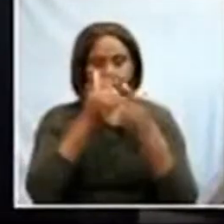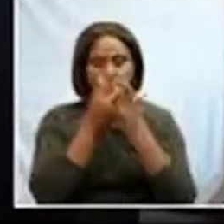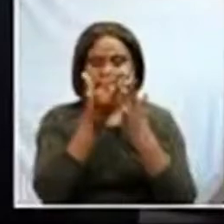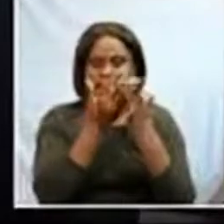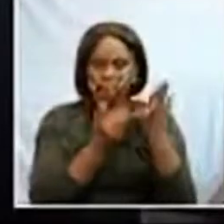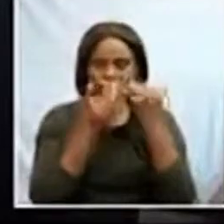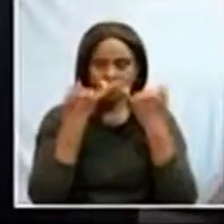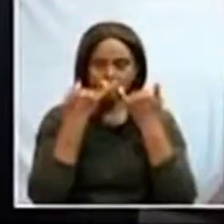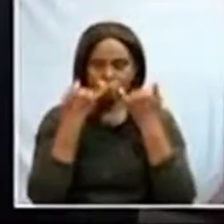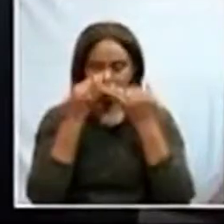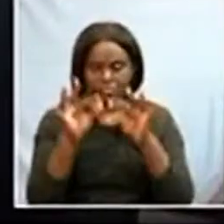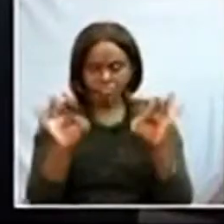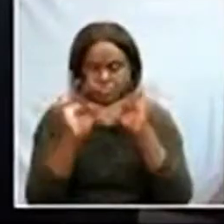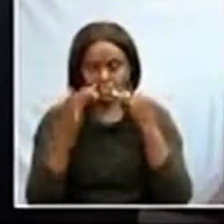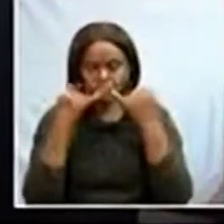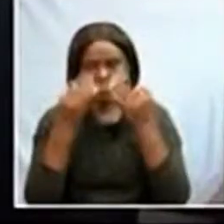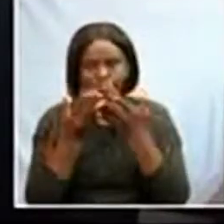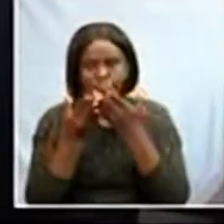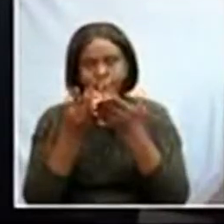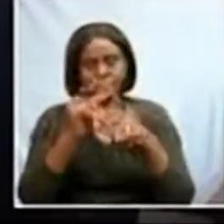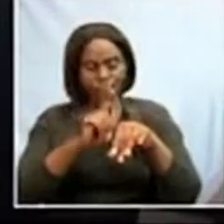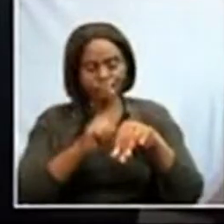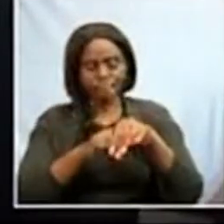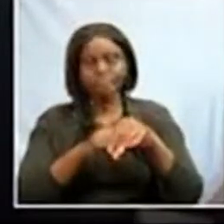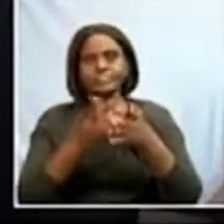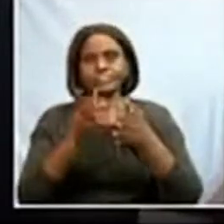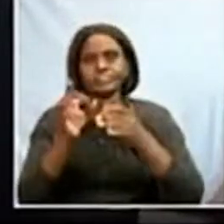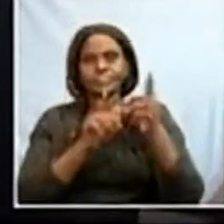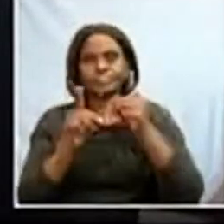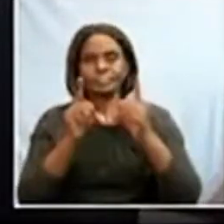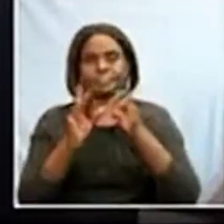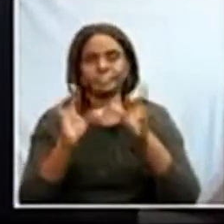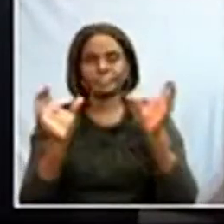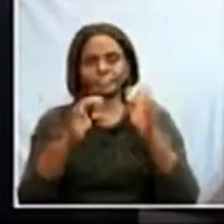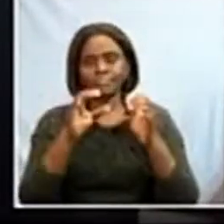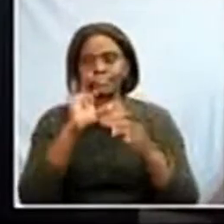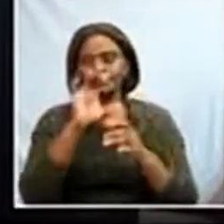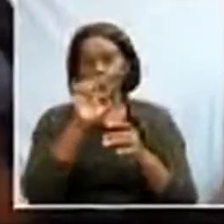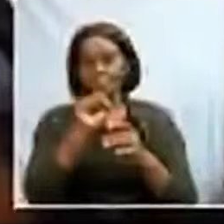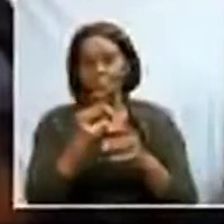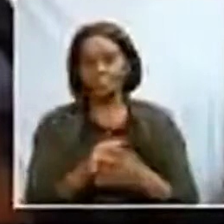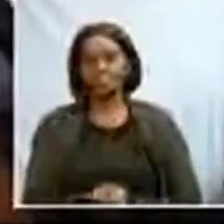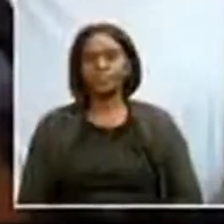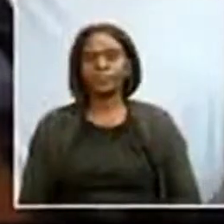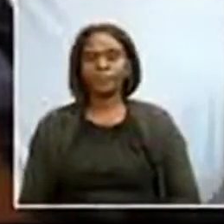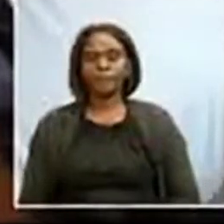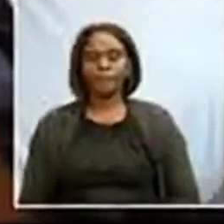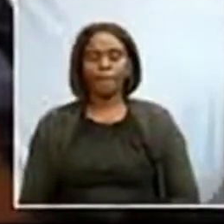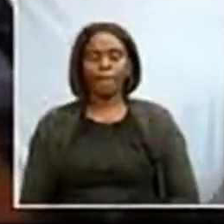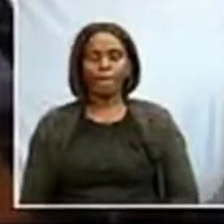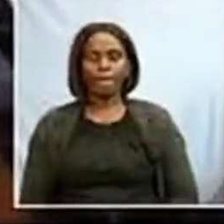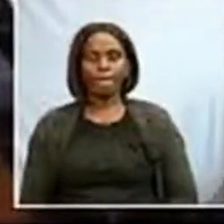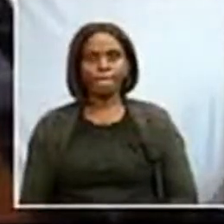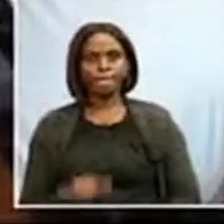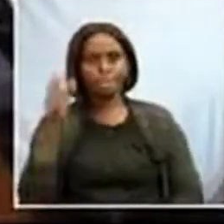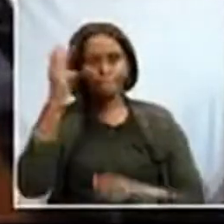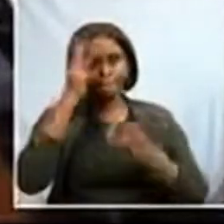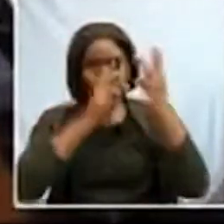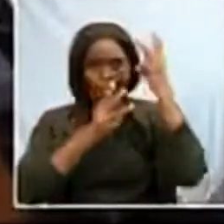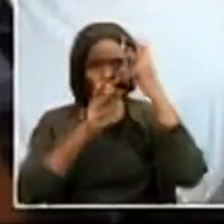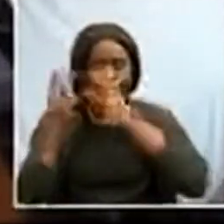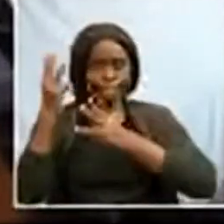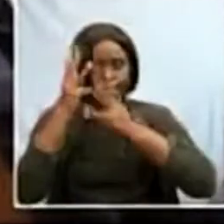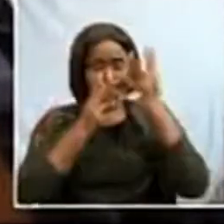is not presented in the submission? Director, Council Secretary, the worry for